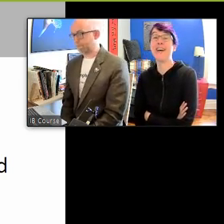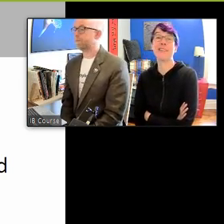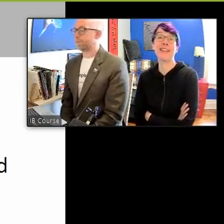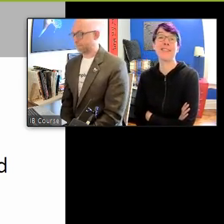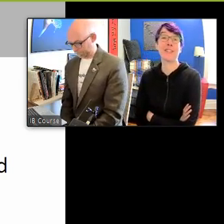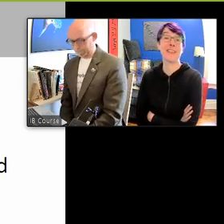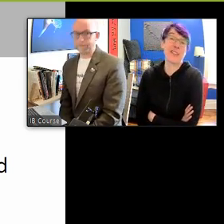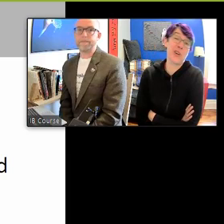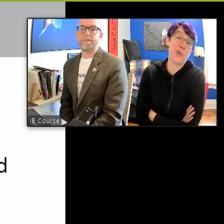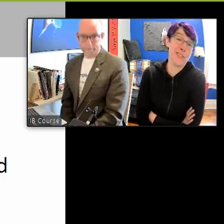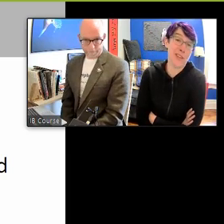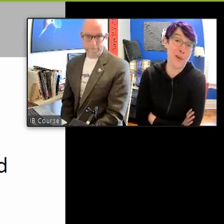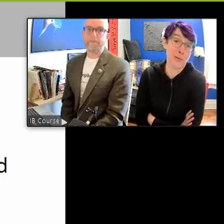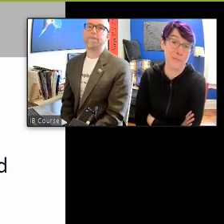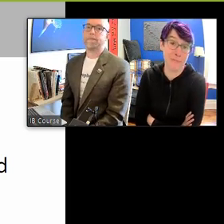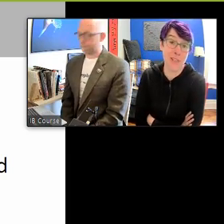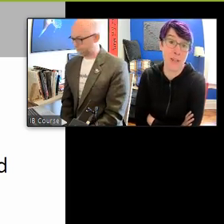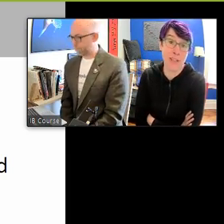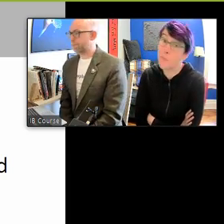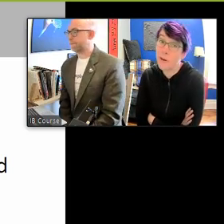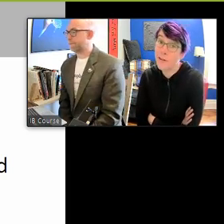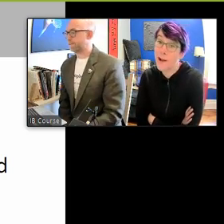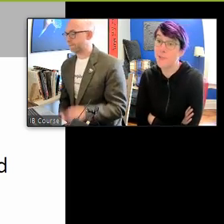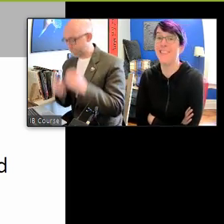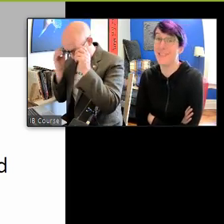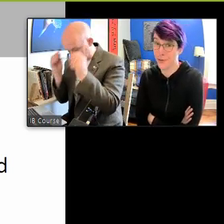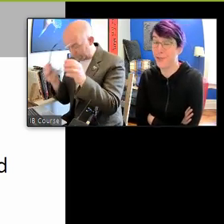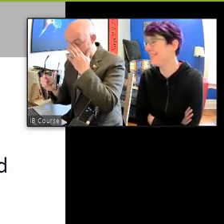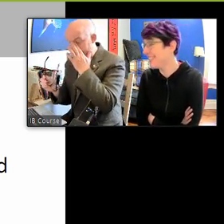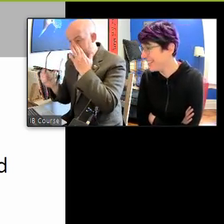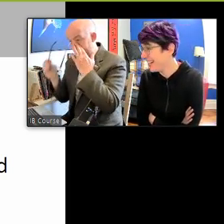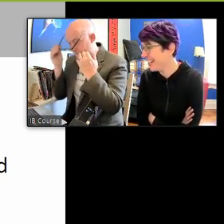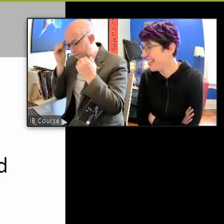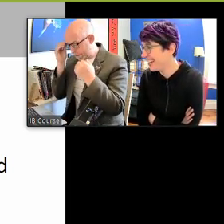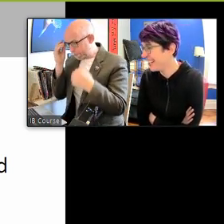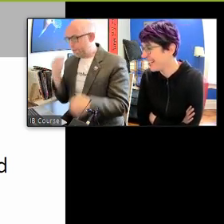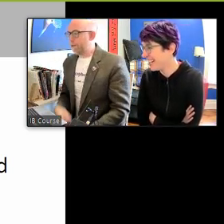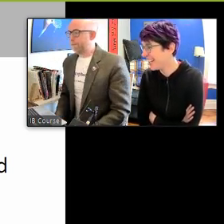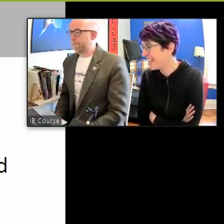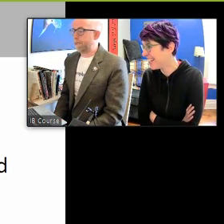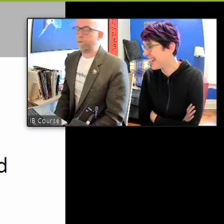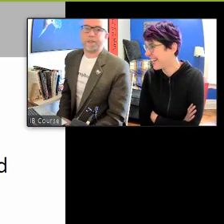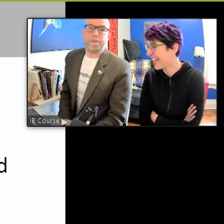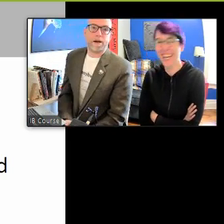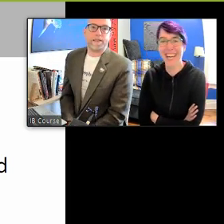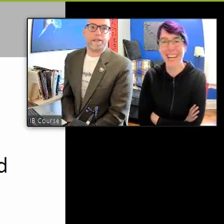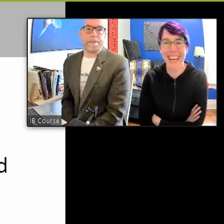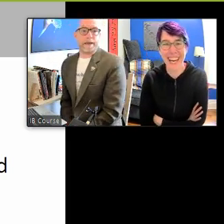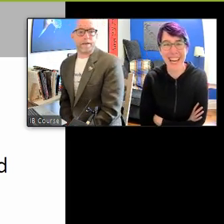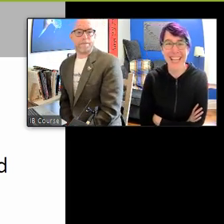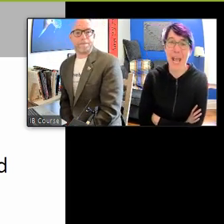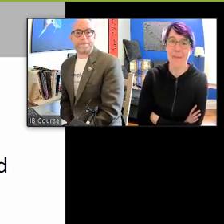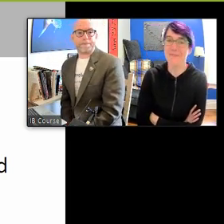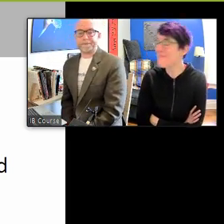Yeah, it works less efficiently in the cold, so might as well explore other options. Cool. Yep. And it will still be costly to